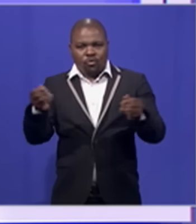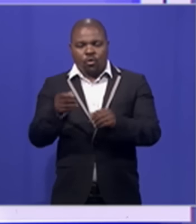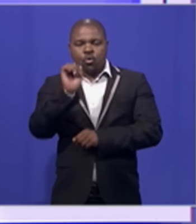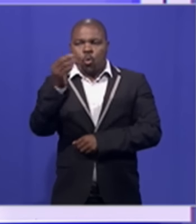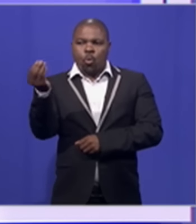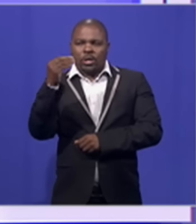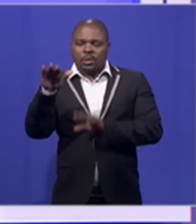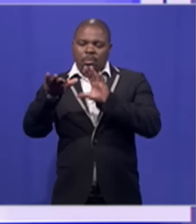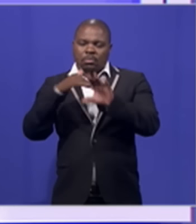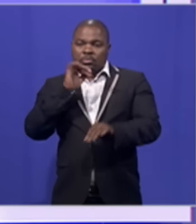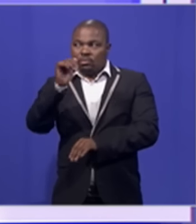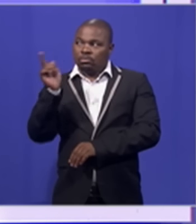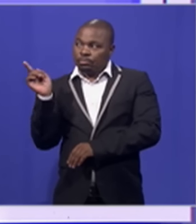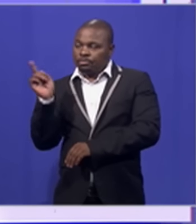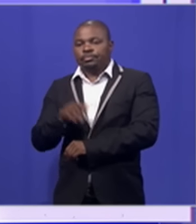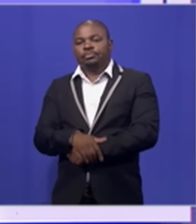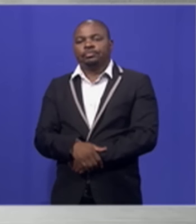WhatsApp ke yana a latela.